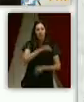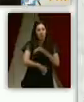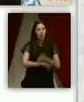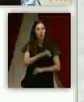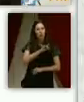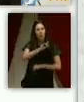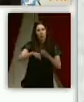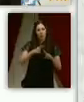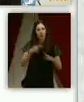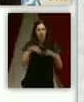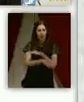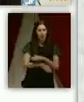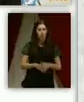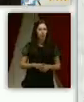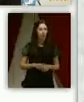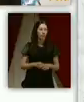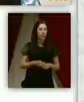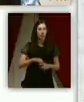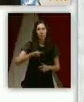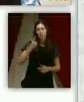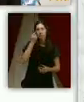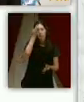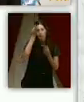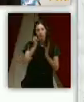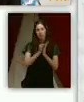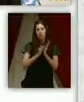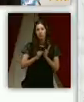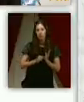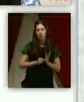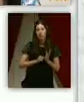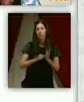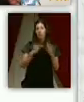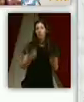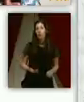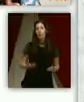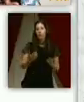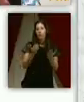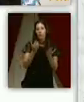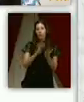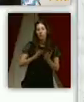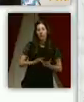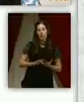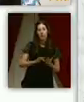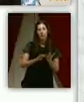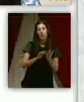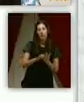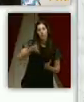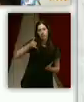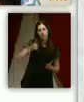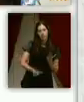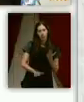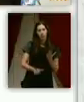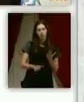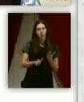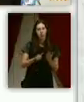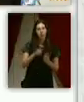I'm going to talk about the user-friendliness. One of the main criteria, it's